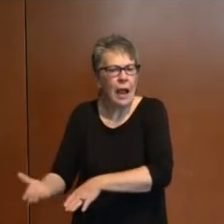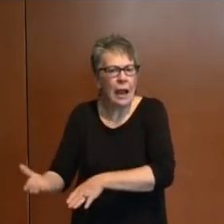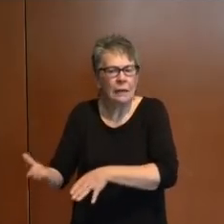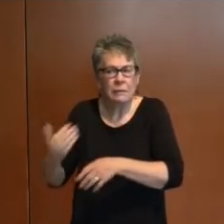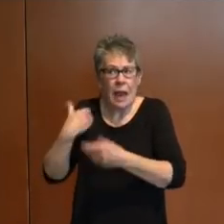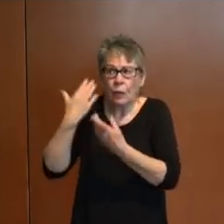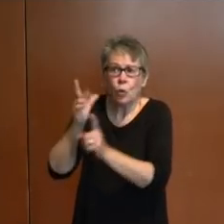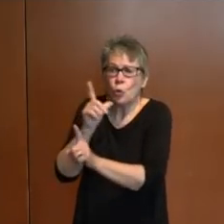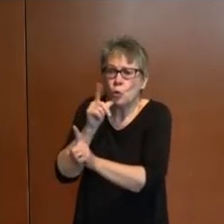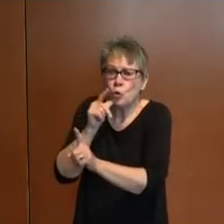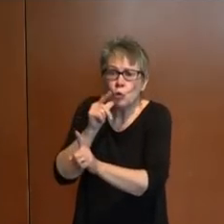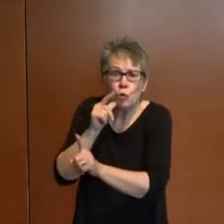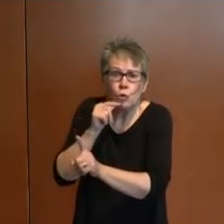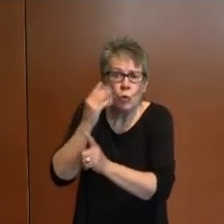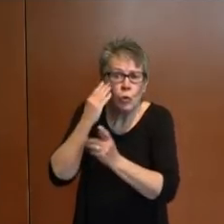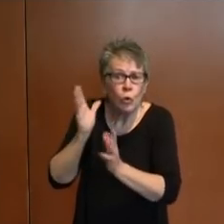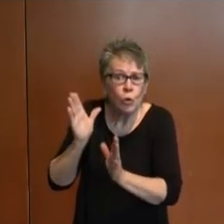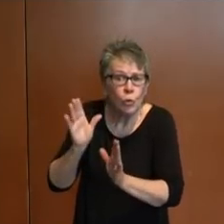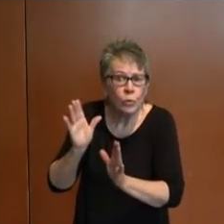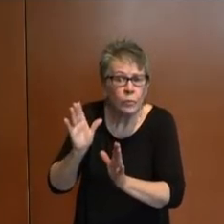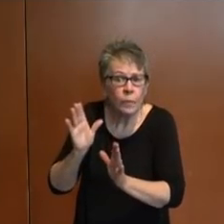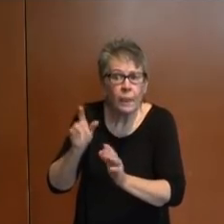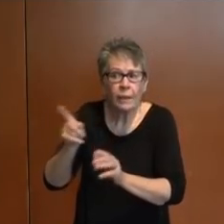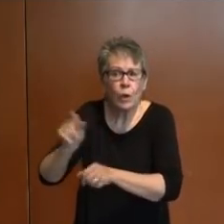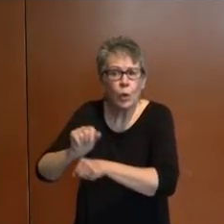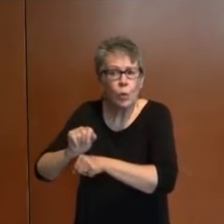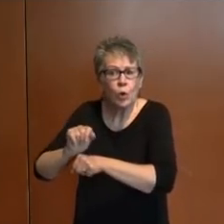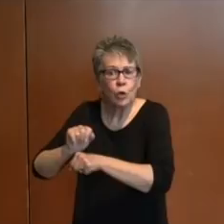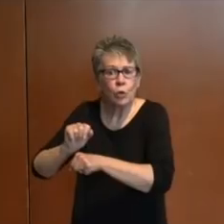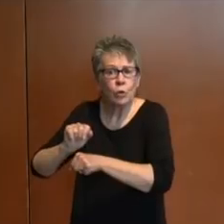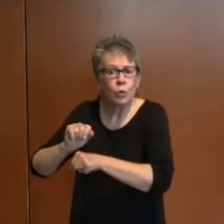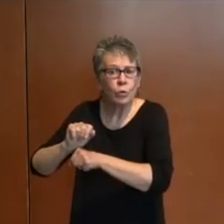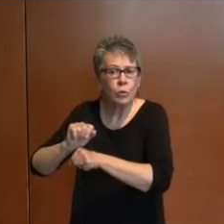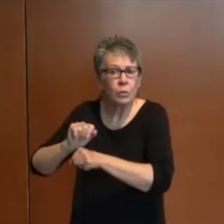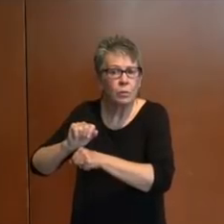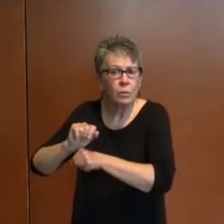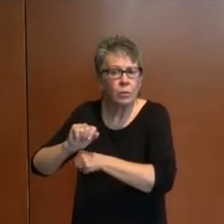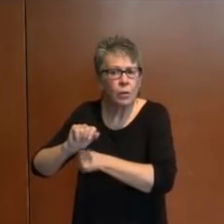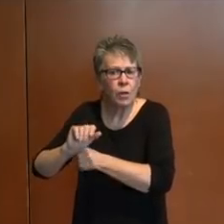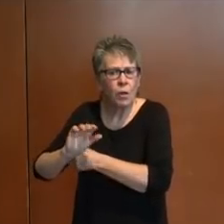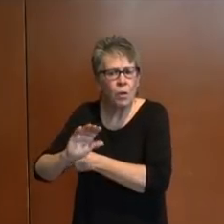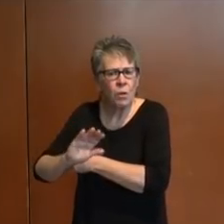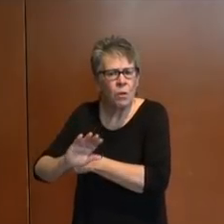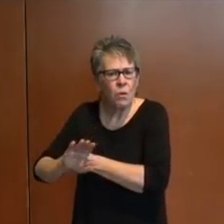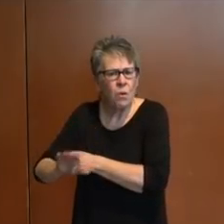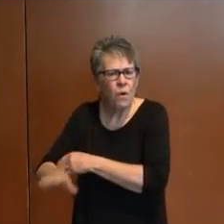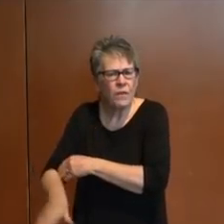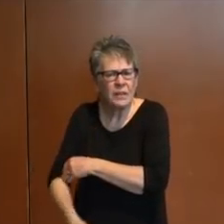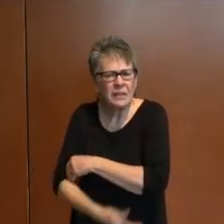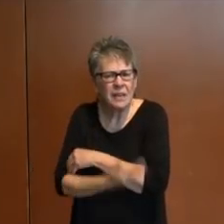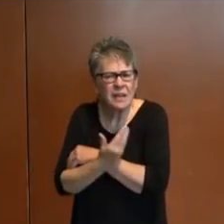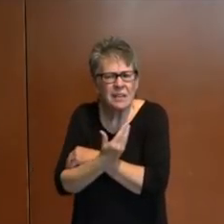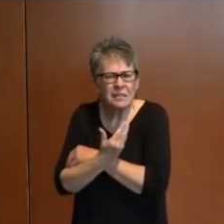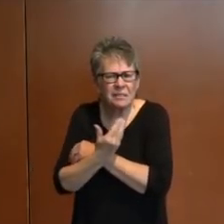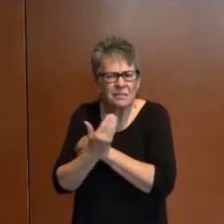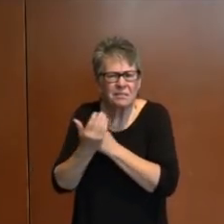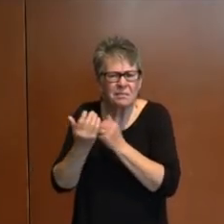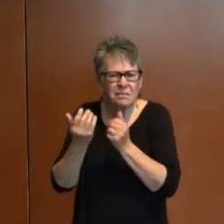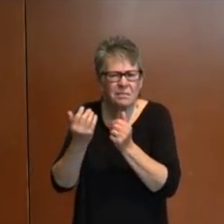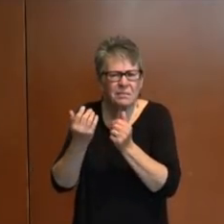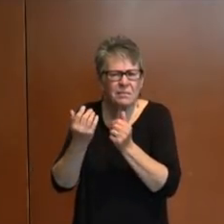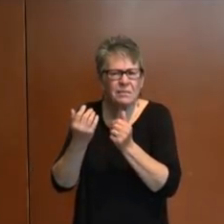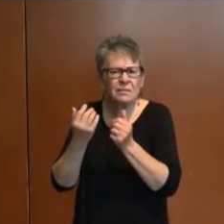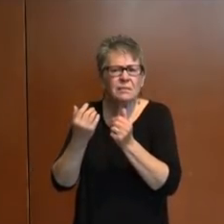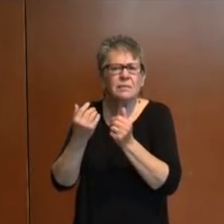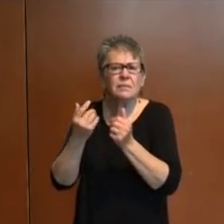hospital, night shift, every other weekend, something like that. So I was just collecting information, but I believe it's our first.